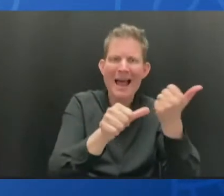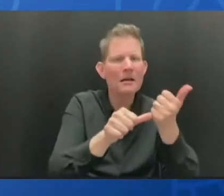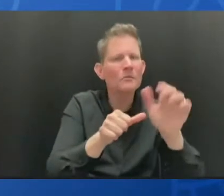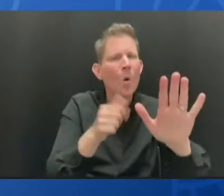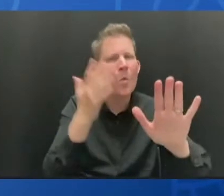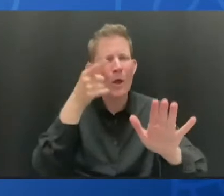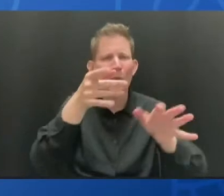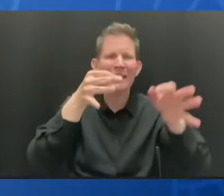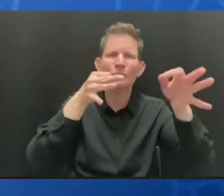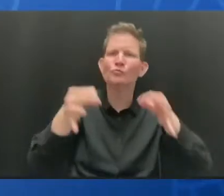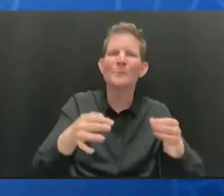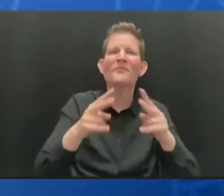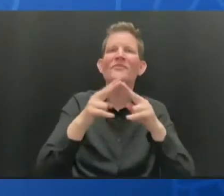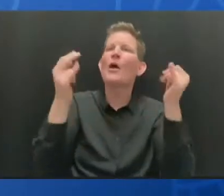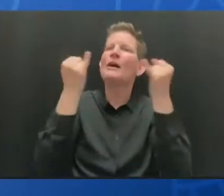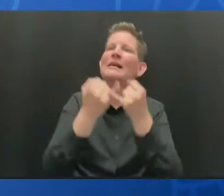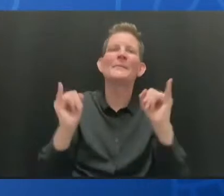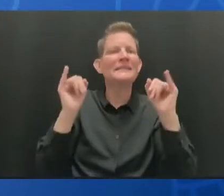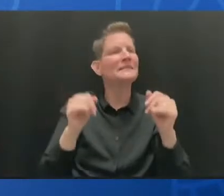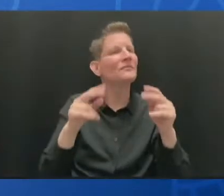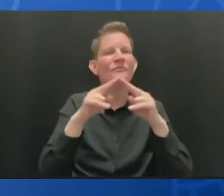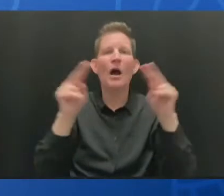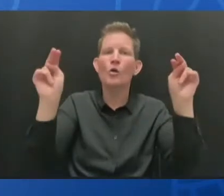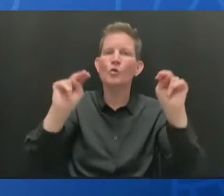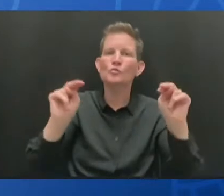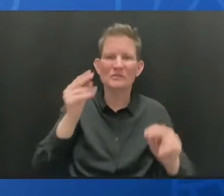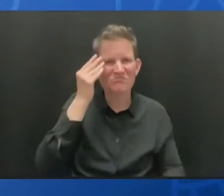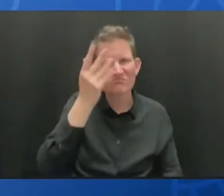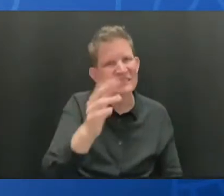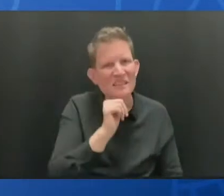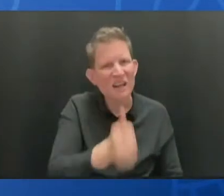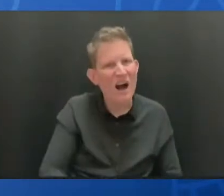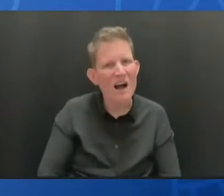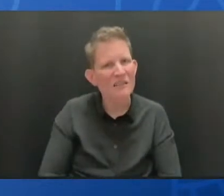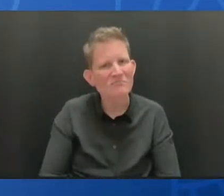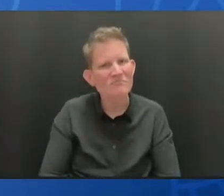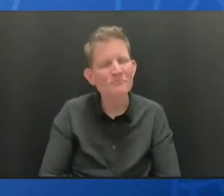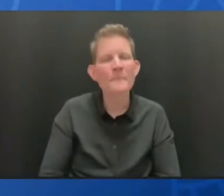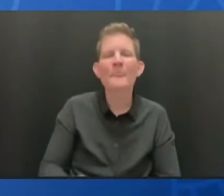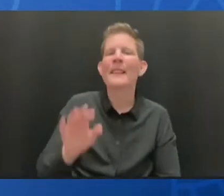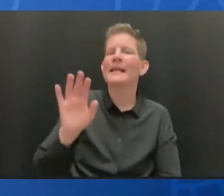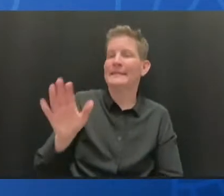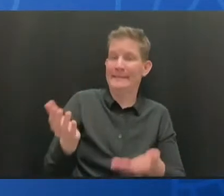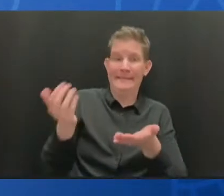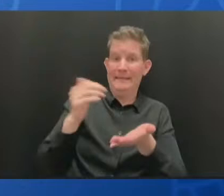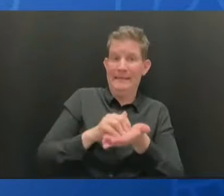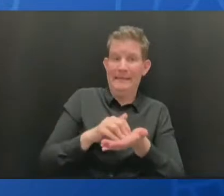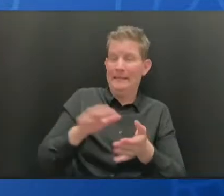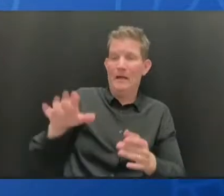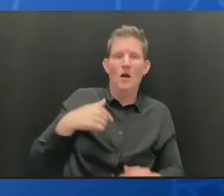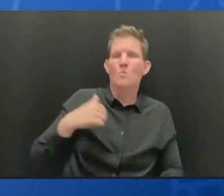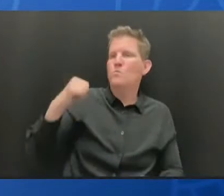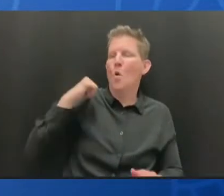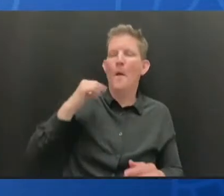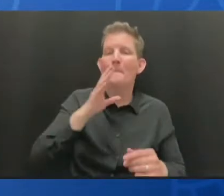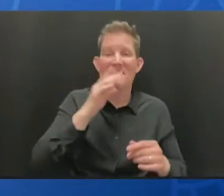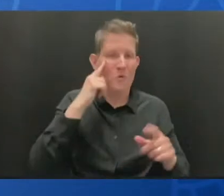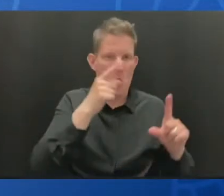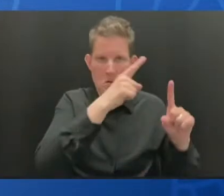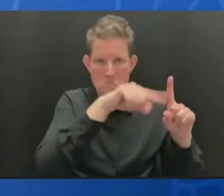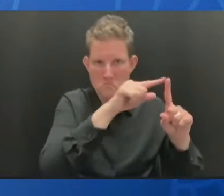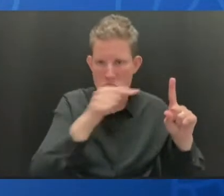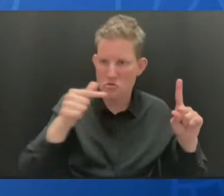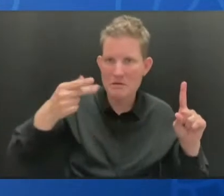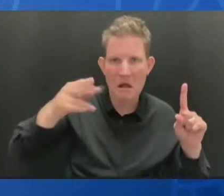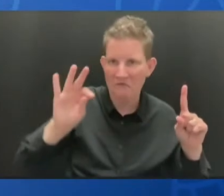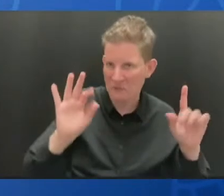doesn't appear to be so. Well, again, I don't speak for this foundation. What I can tell you is the description of the nature of what they're